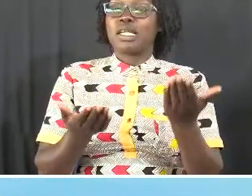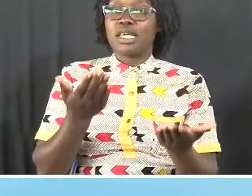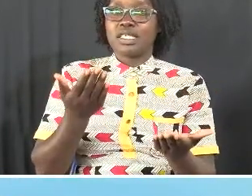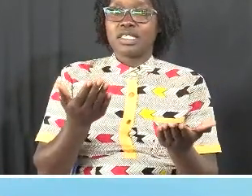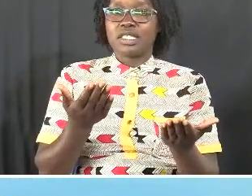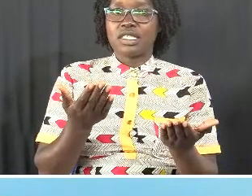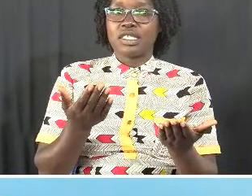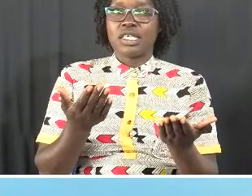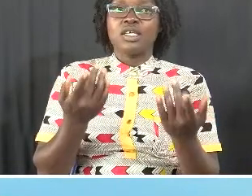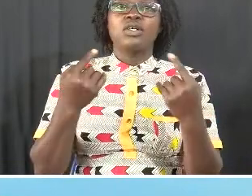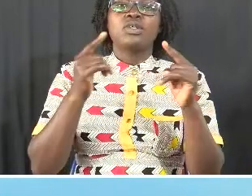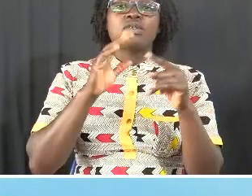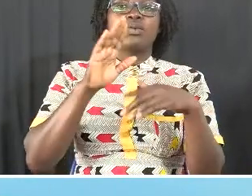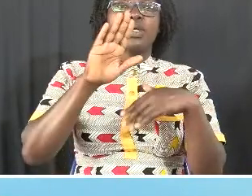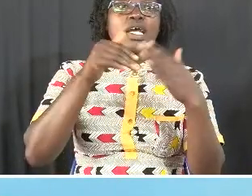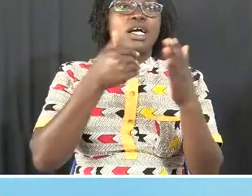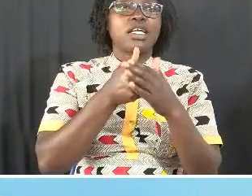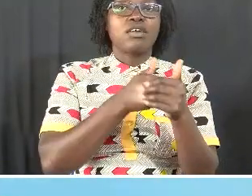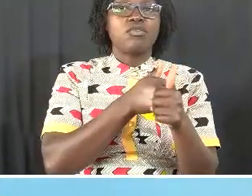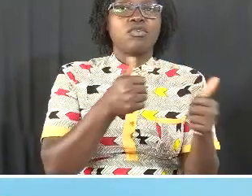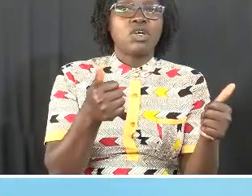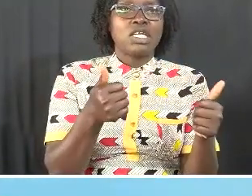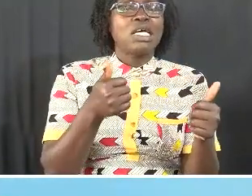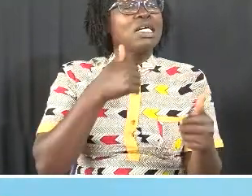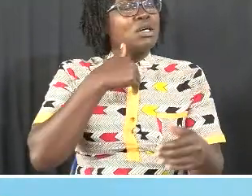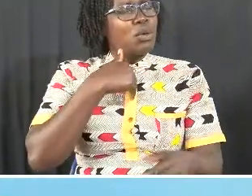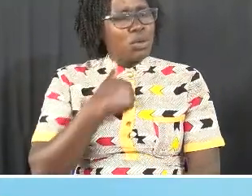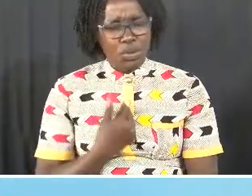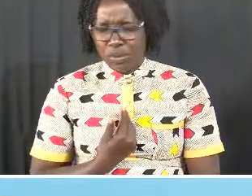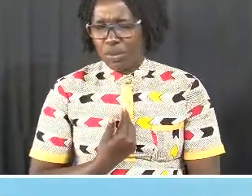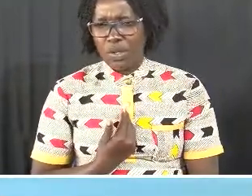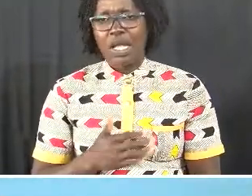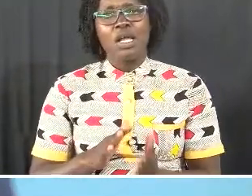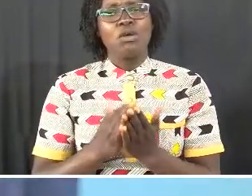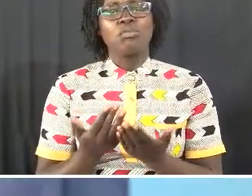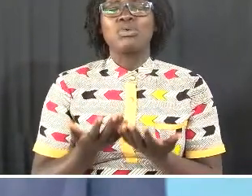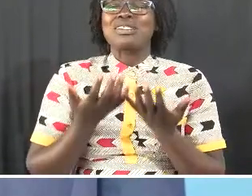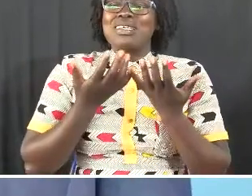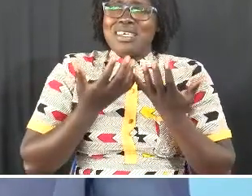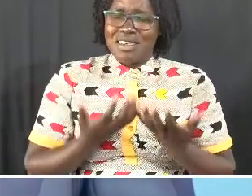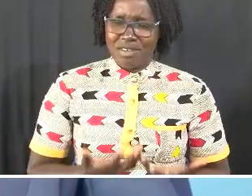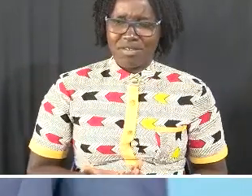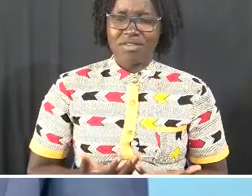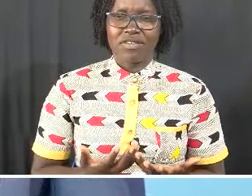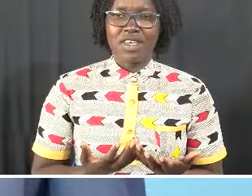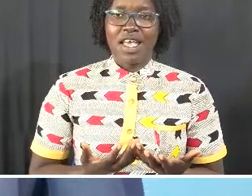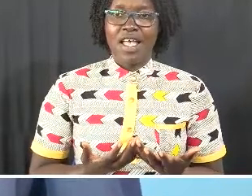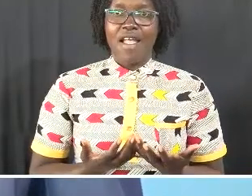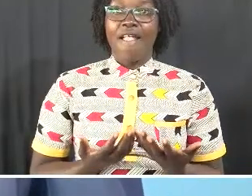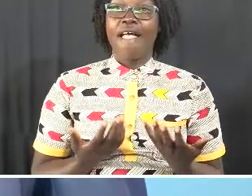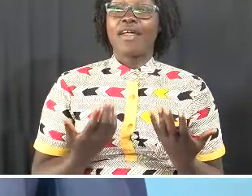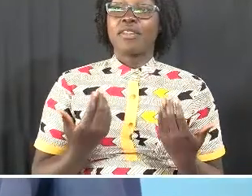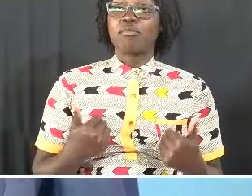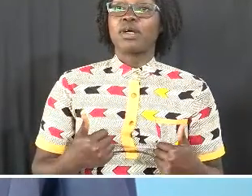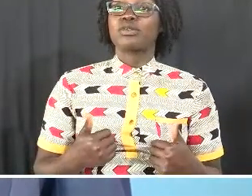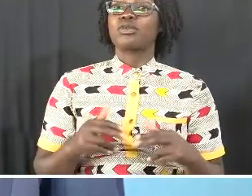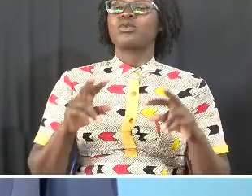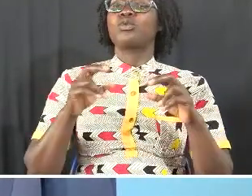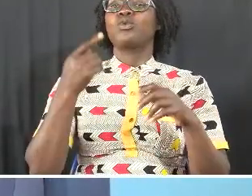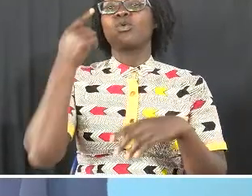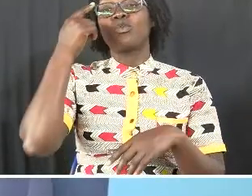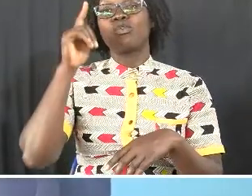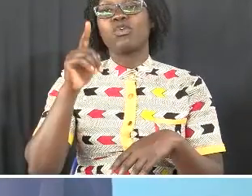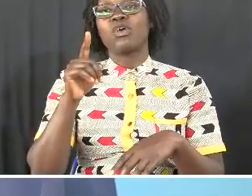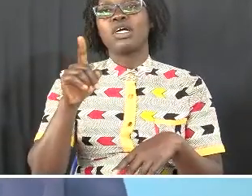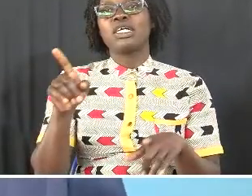We succeeded to arrive there. We were very tired. The books were very heavy. And the person we were looking for